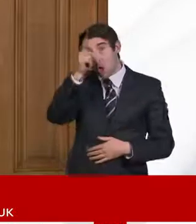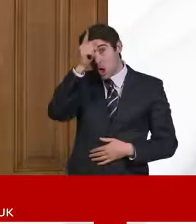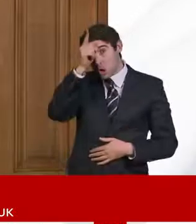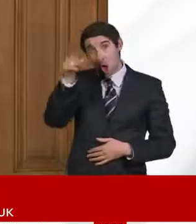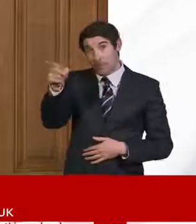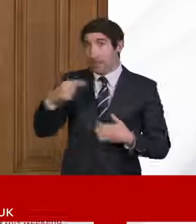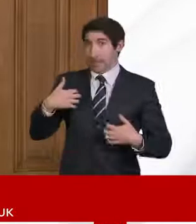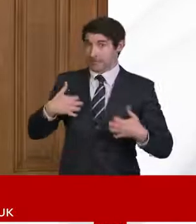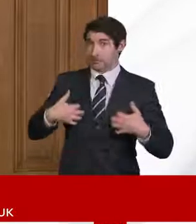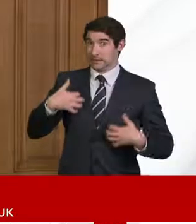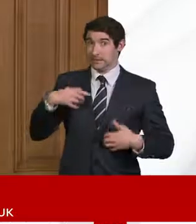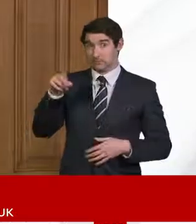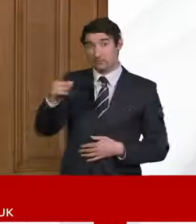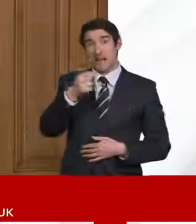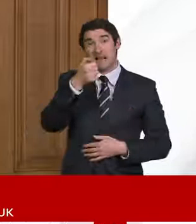They've had